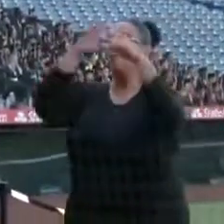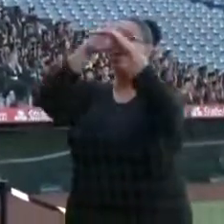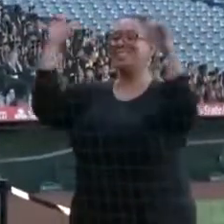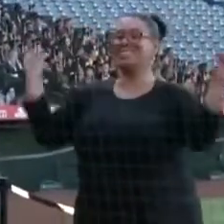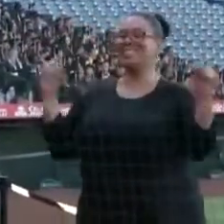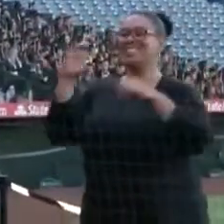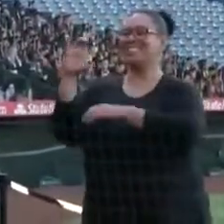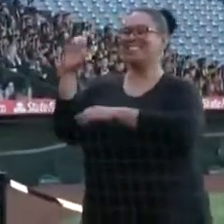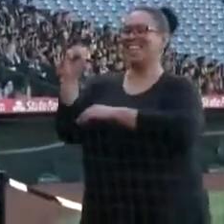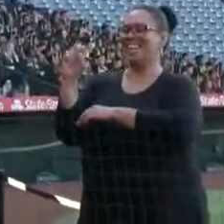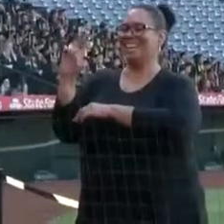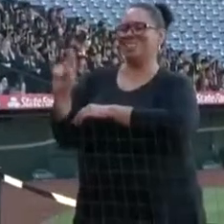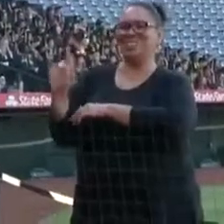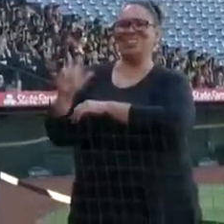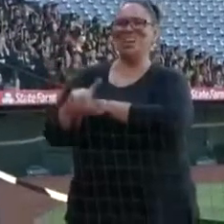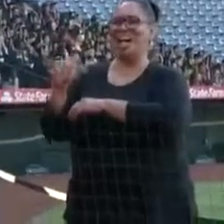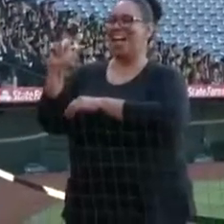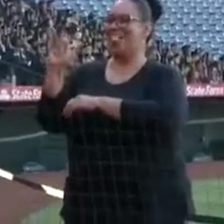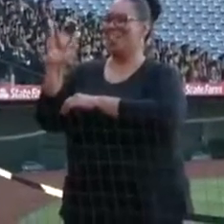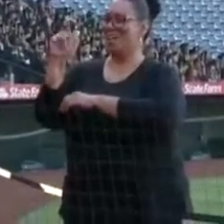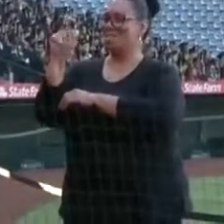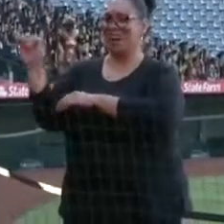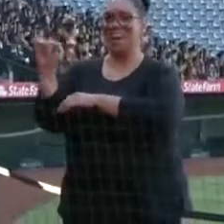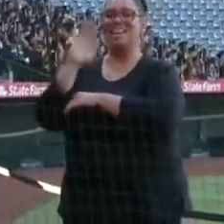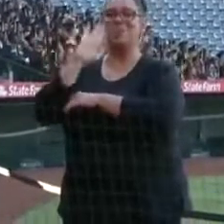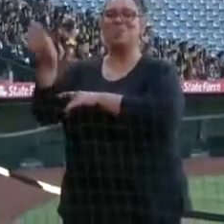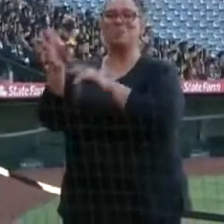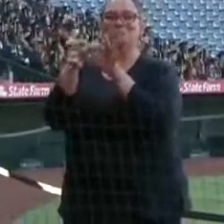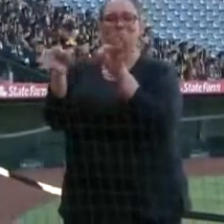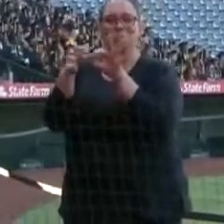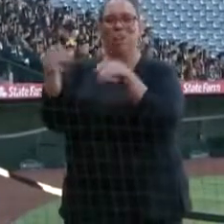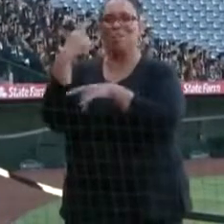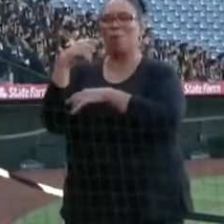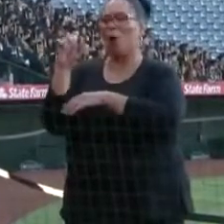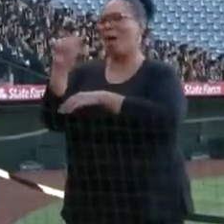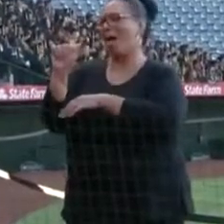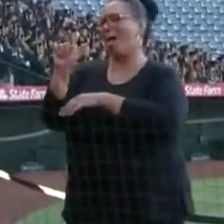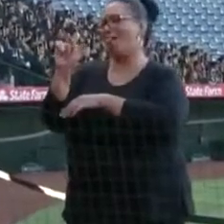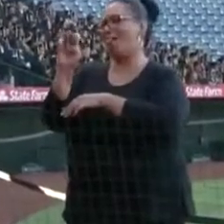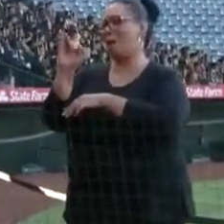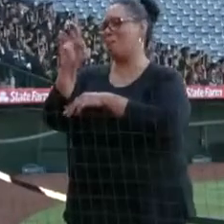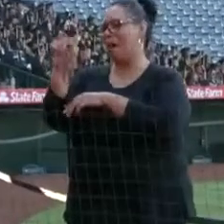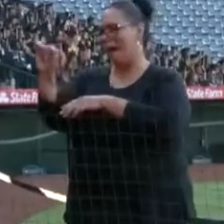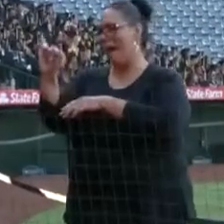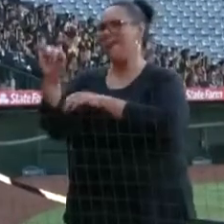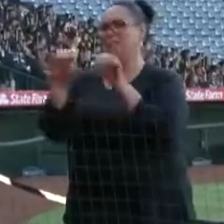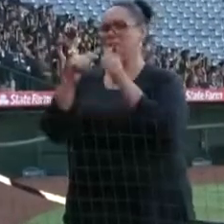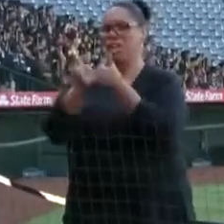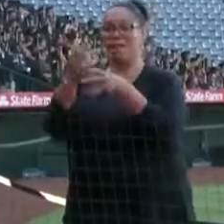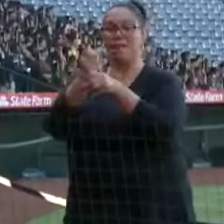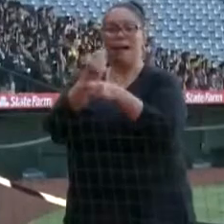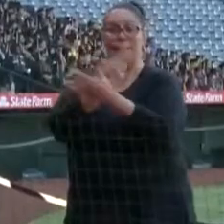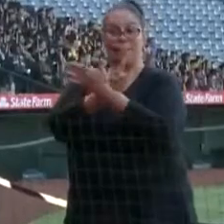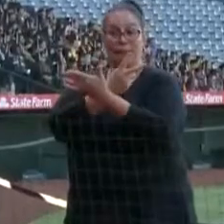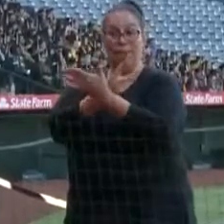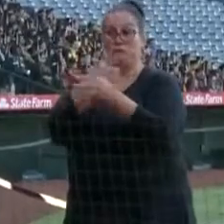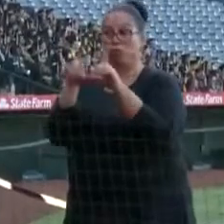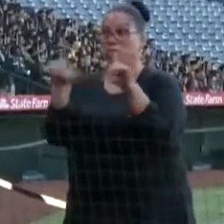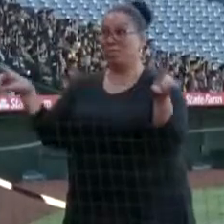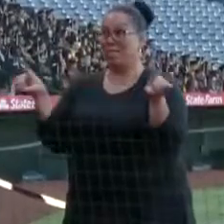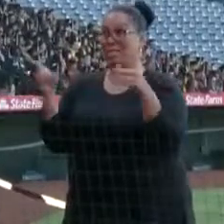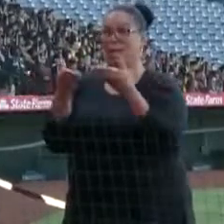Alumni Council. He'll make a few remarks on behalf of the Alumni Association. He received his master's degree in